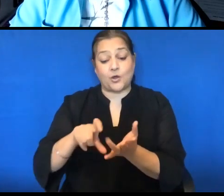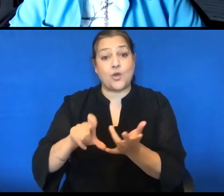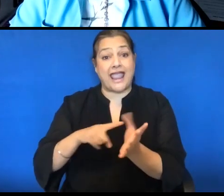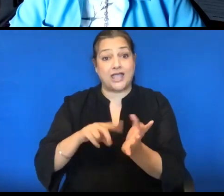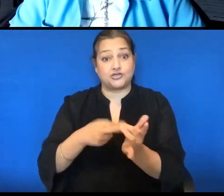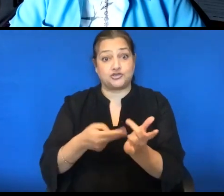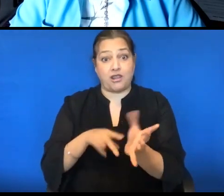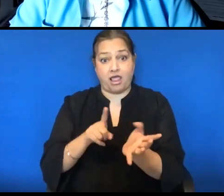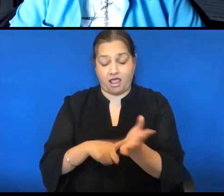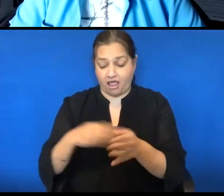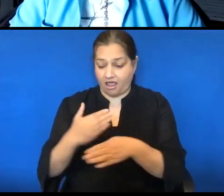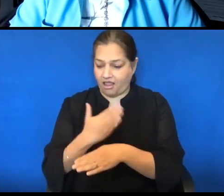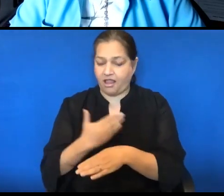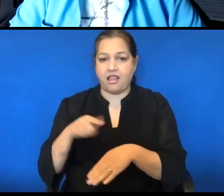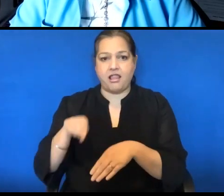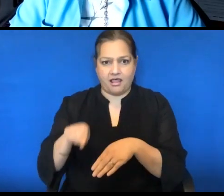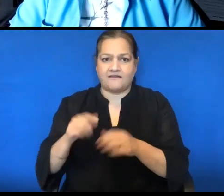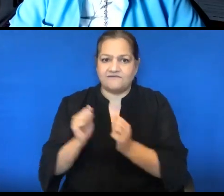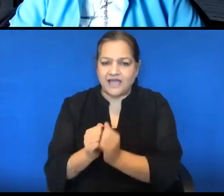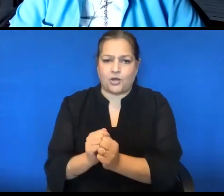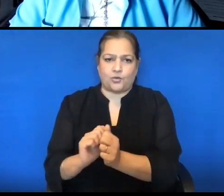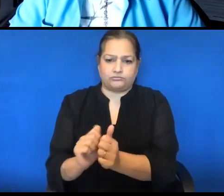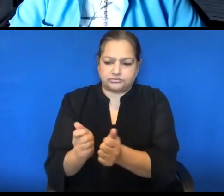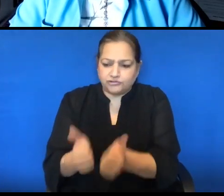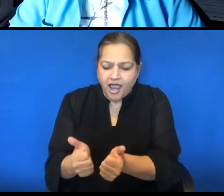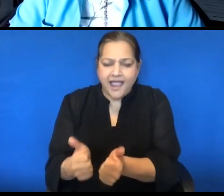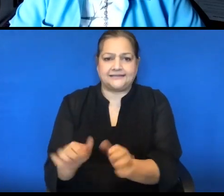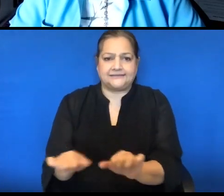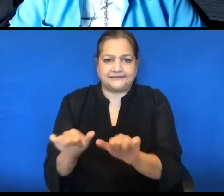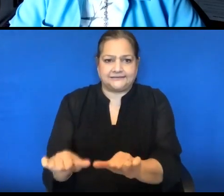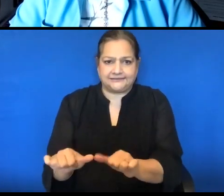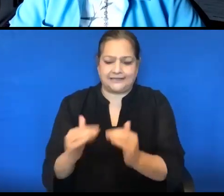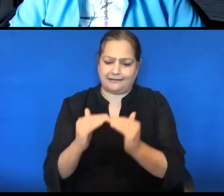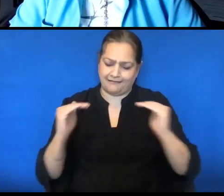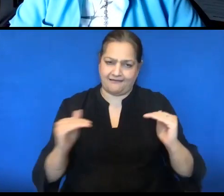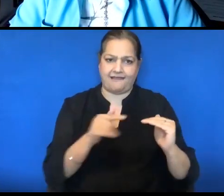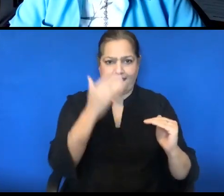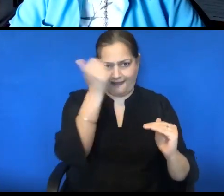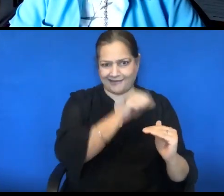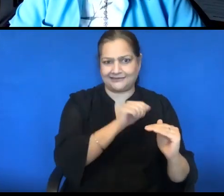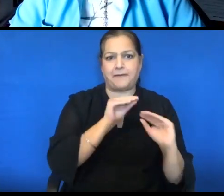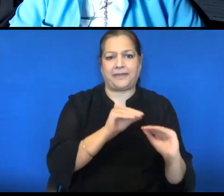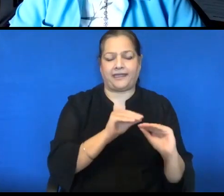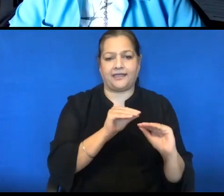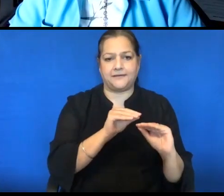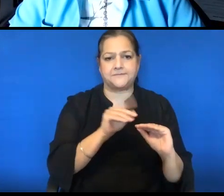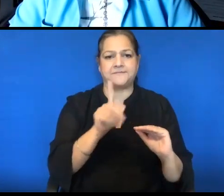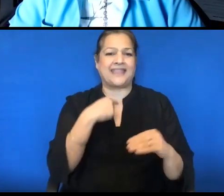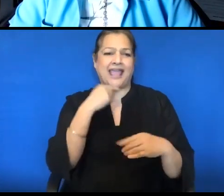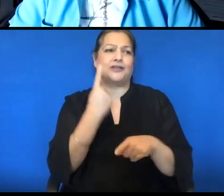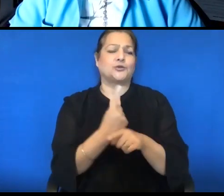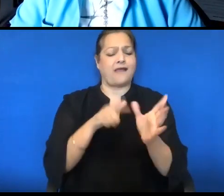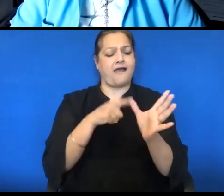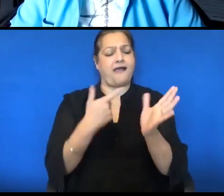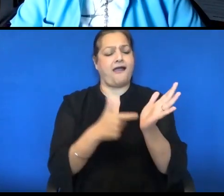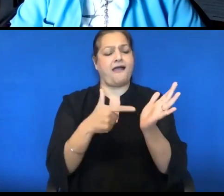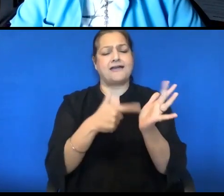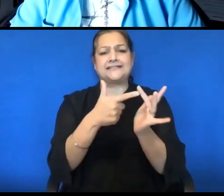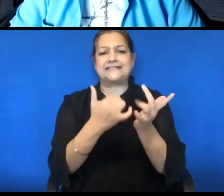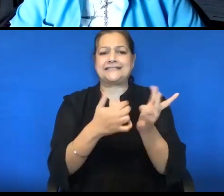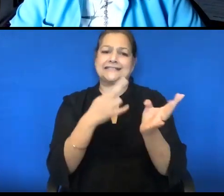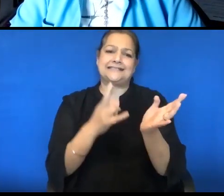and prized, just alongside, equally alongside academic. So I've talked about artisan universities,